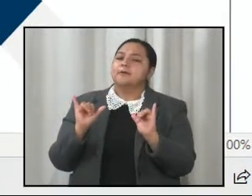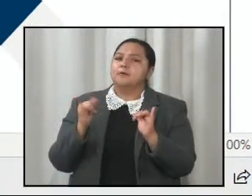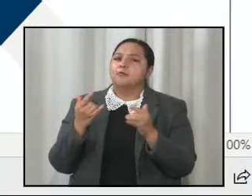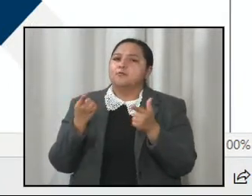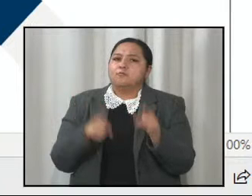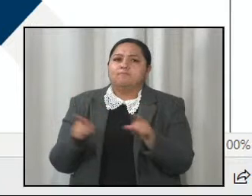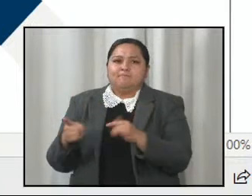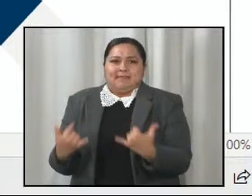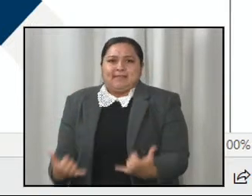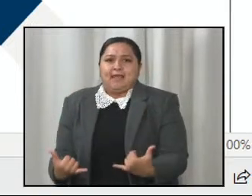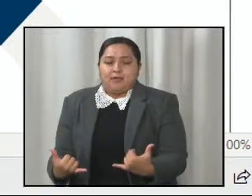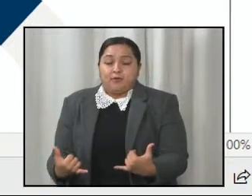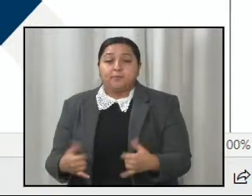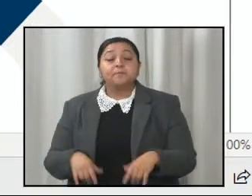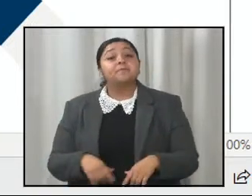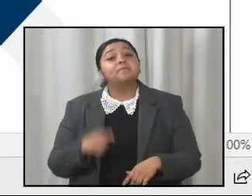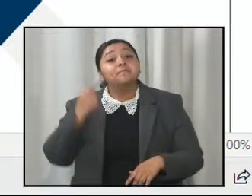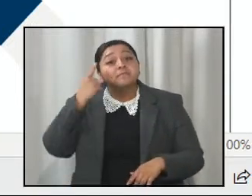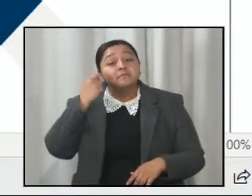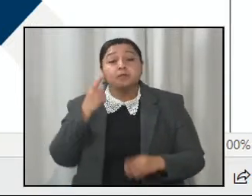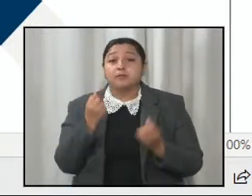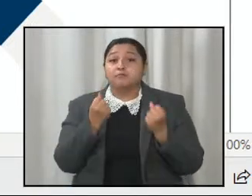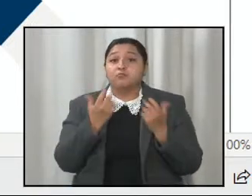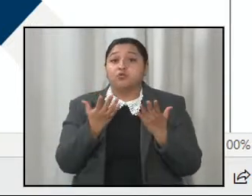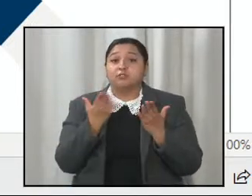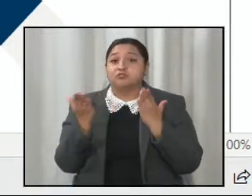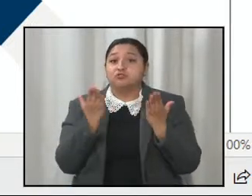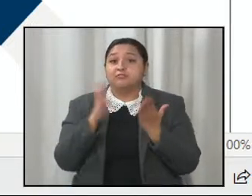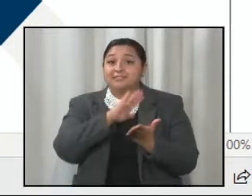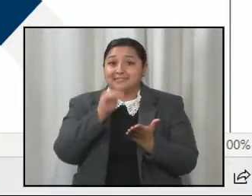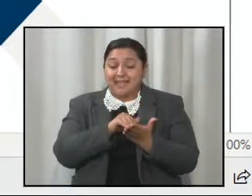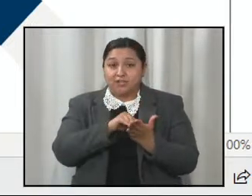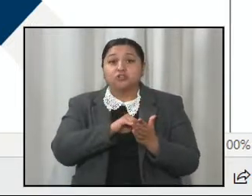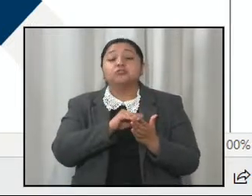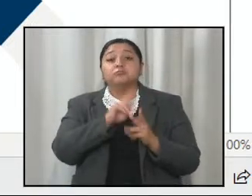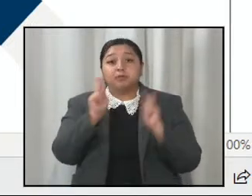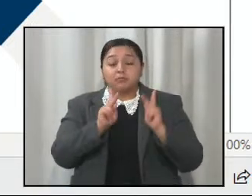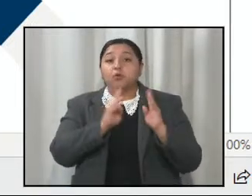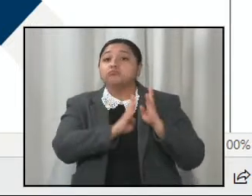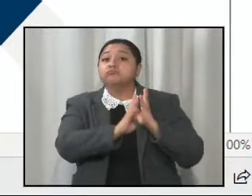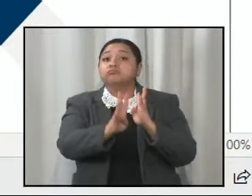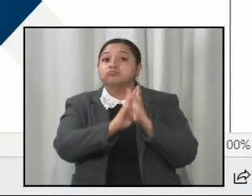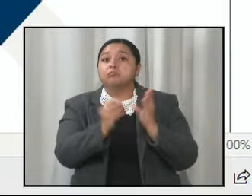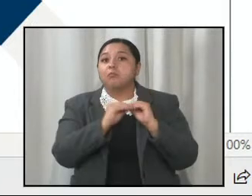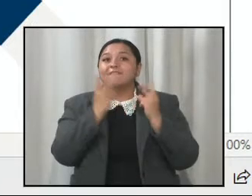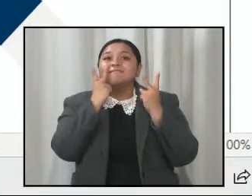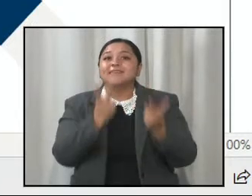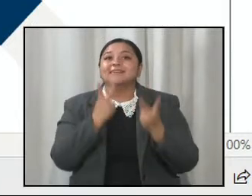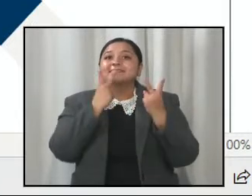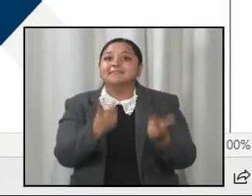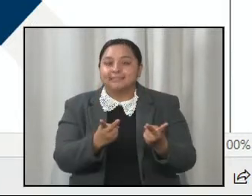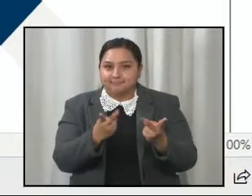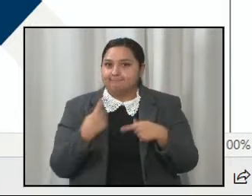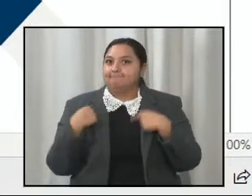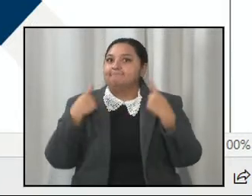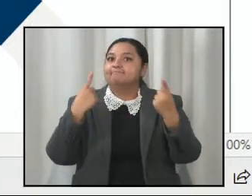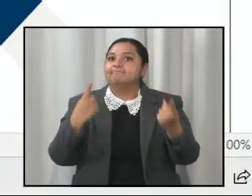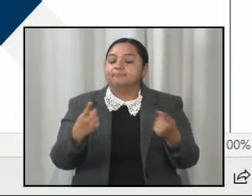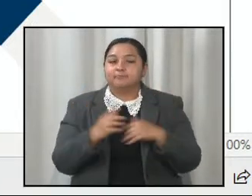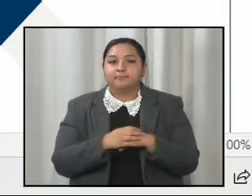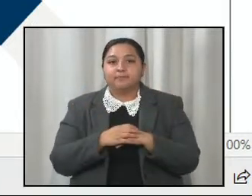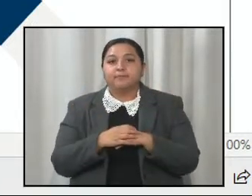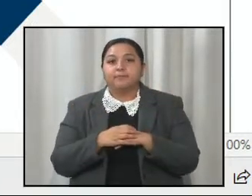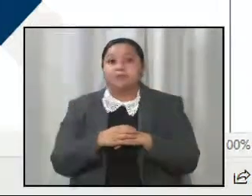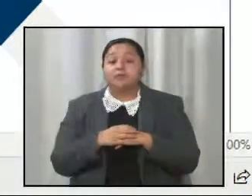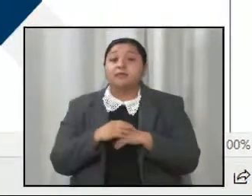will see later, visits to the multi-service center are increasing over time. One of the first programs we launched following the